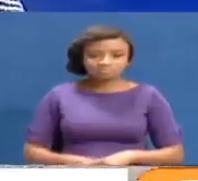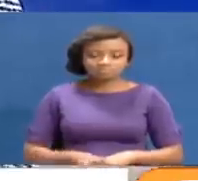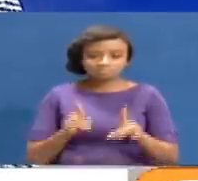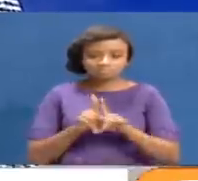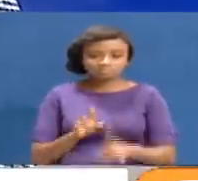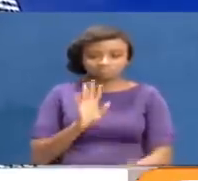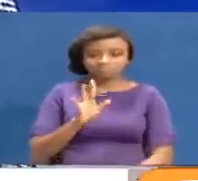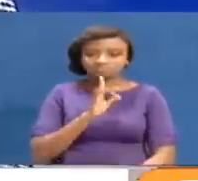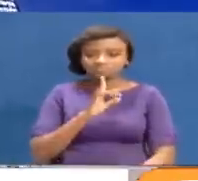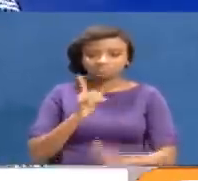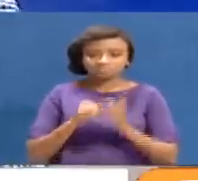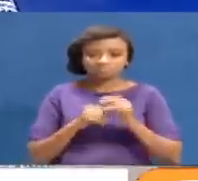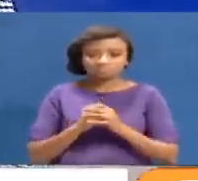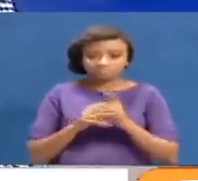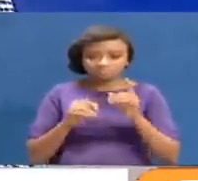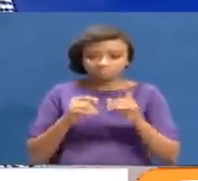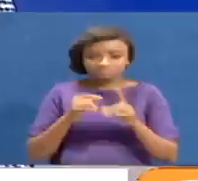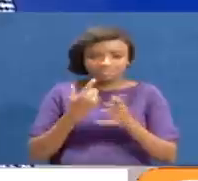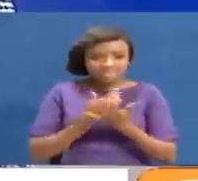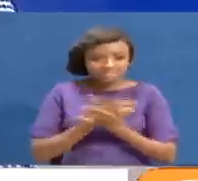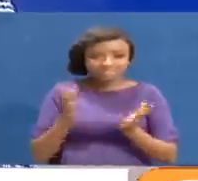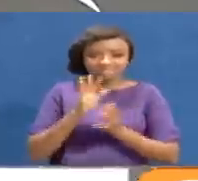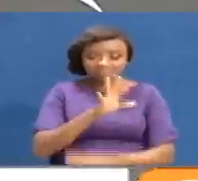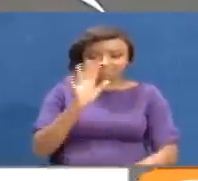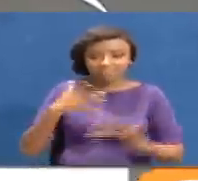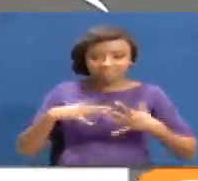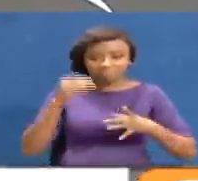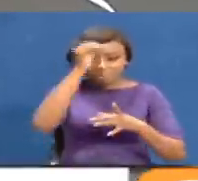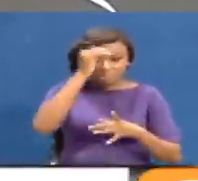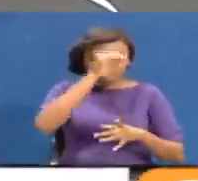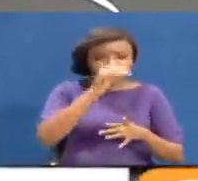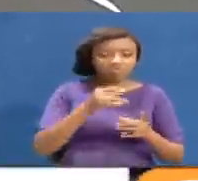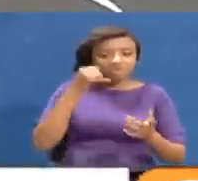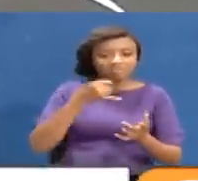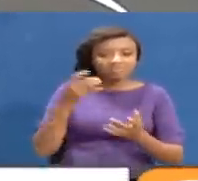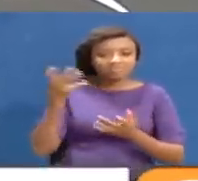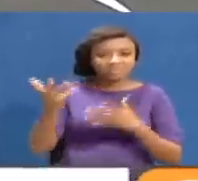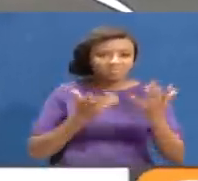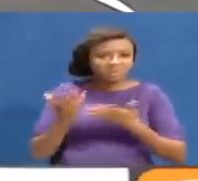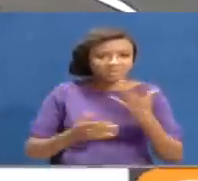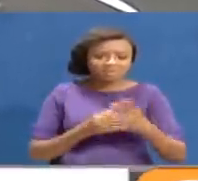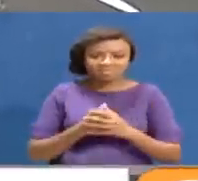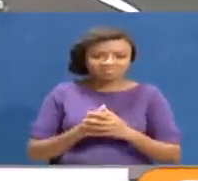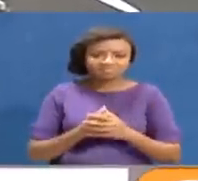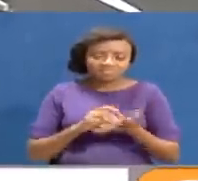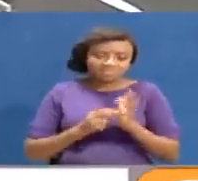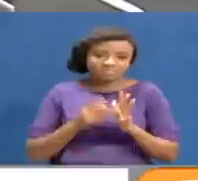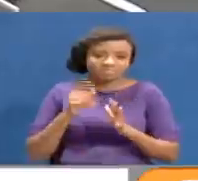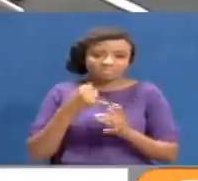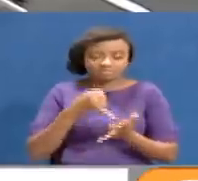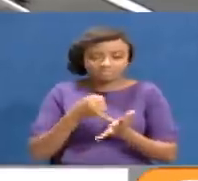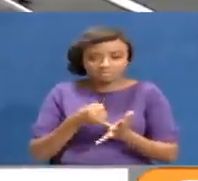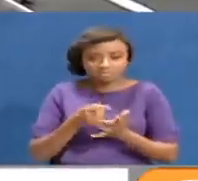bring onto this report everything the people said. It had to be captured within the framework of the 9 thematic